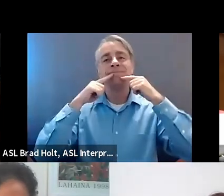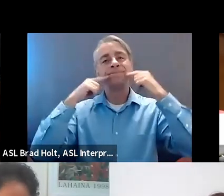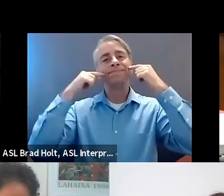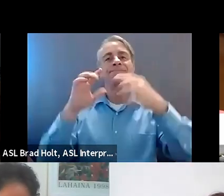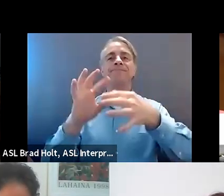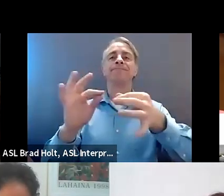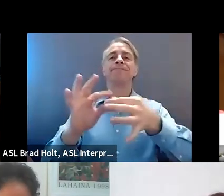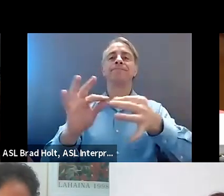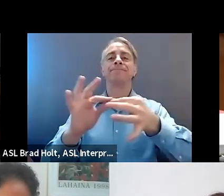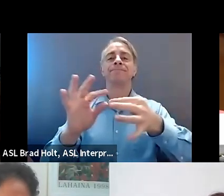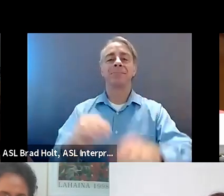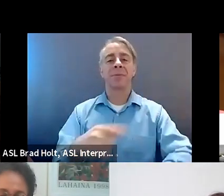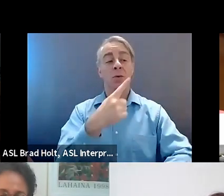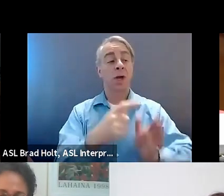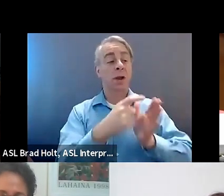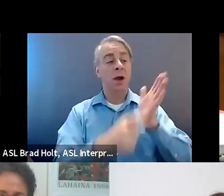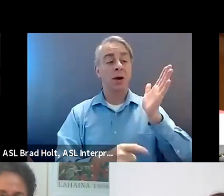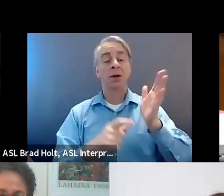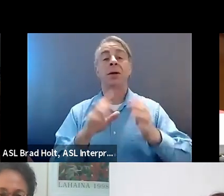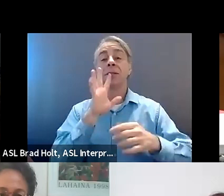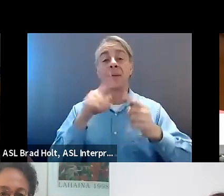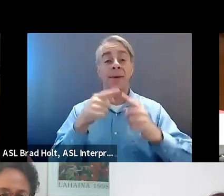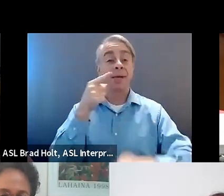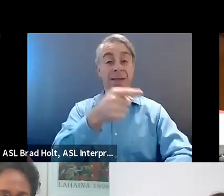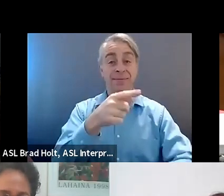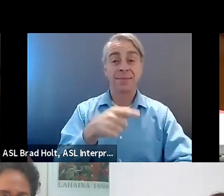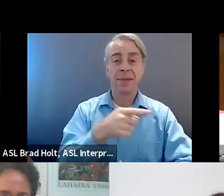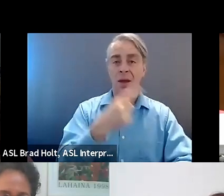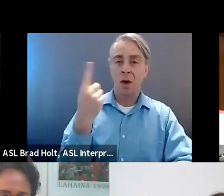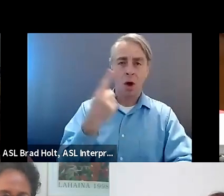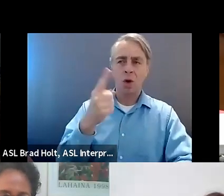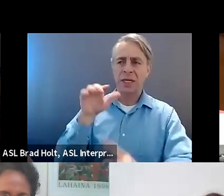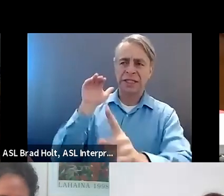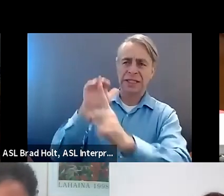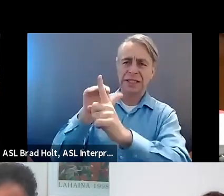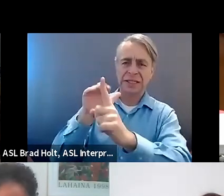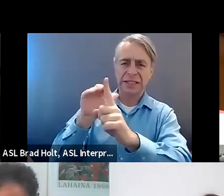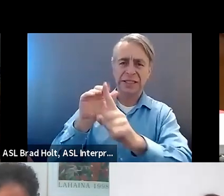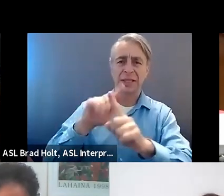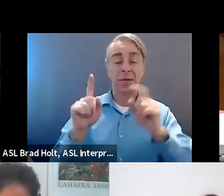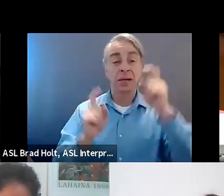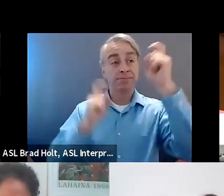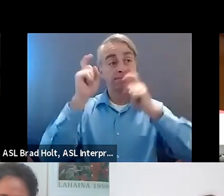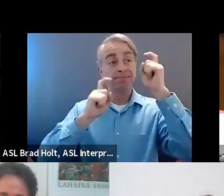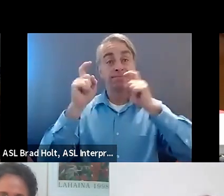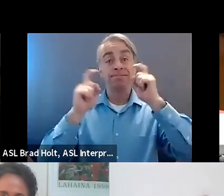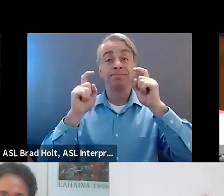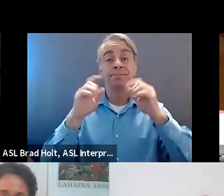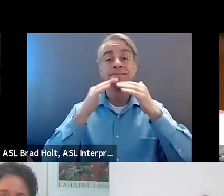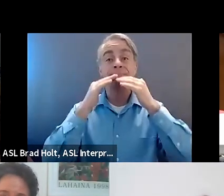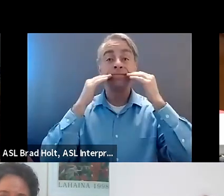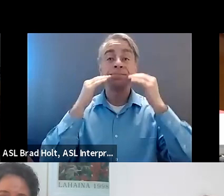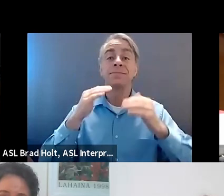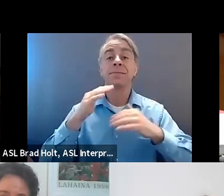captured it well. It said, always agitating, but never agitated. And I think that is one of the things